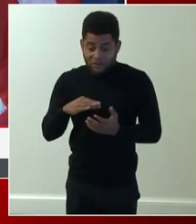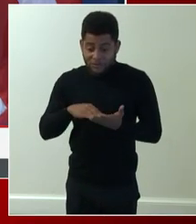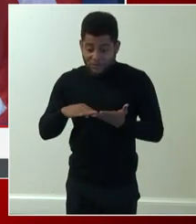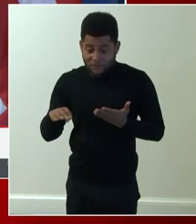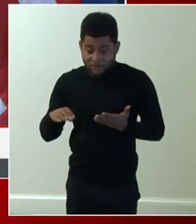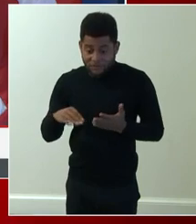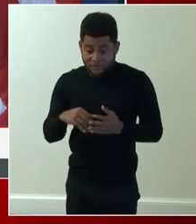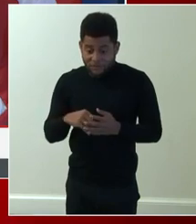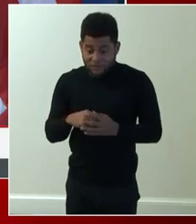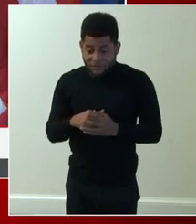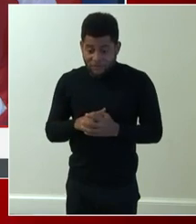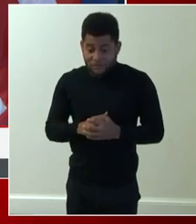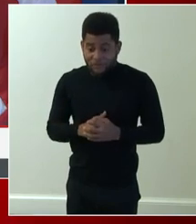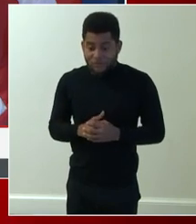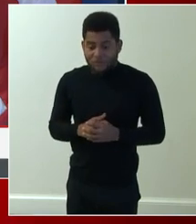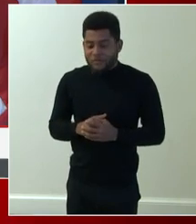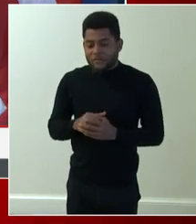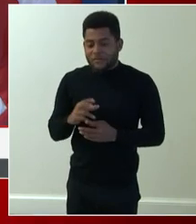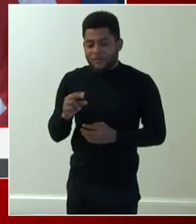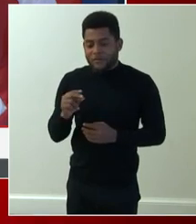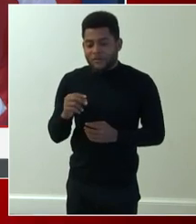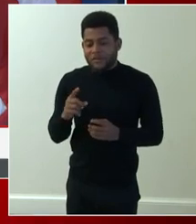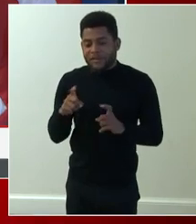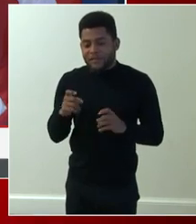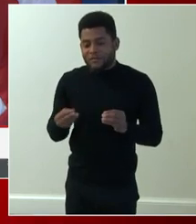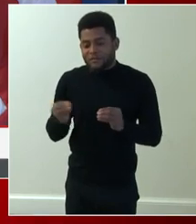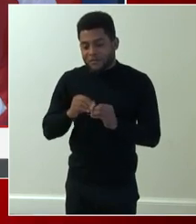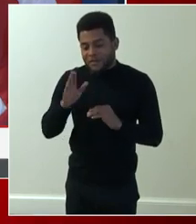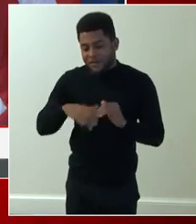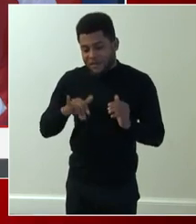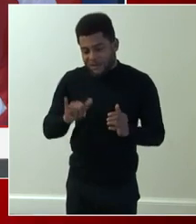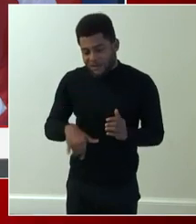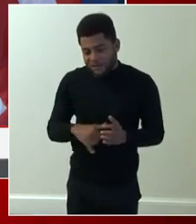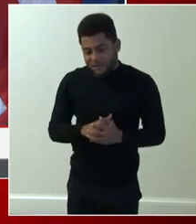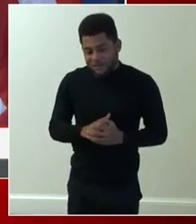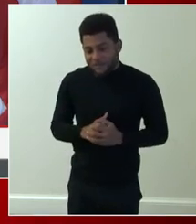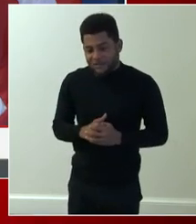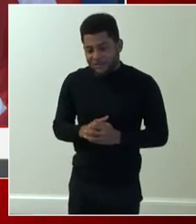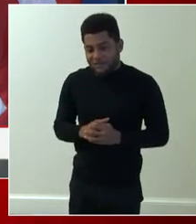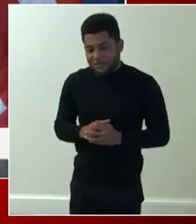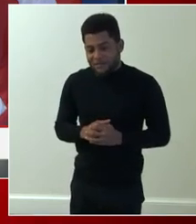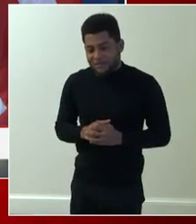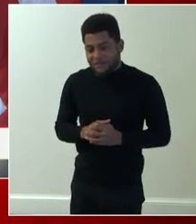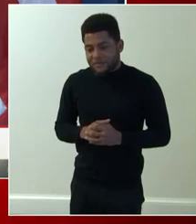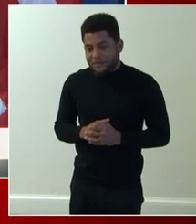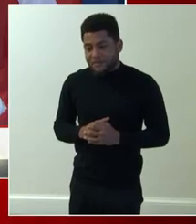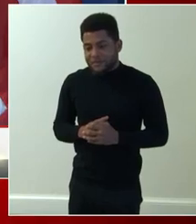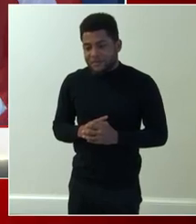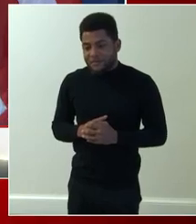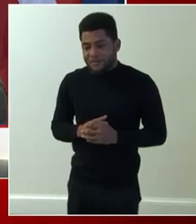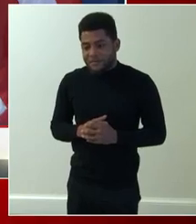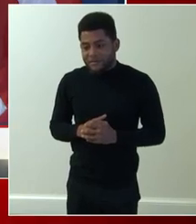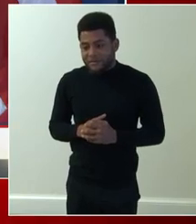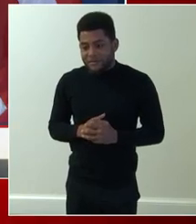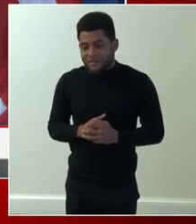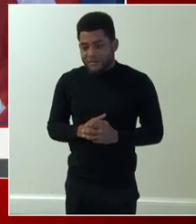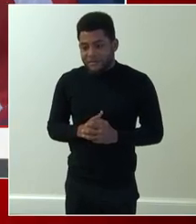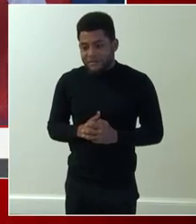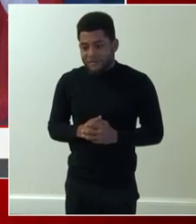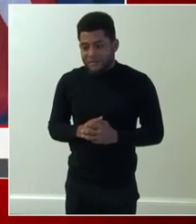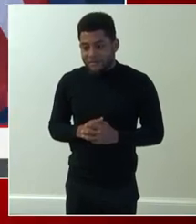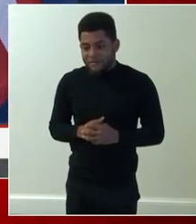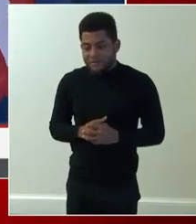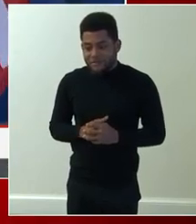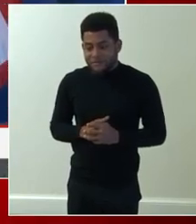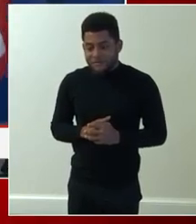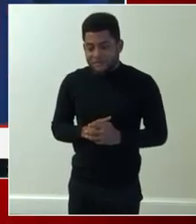goal? No, it's testing more. Dr. Grant, do you have that? No, we're testing more. Good afternoon. Thank you, Mayor. Yeah, we are